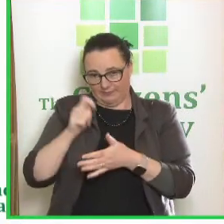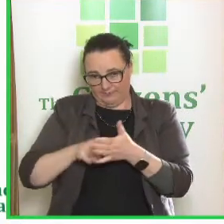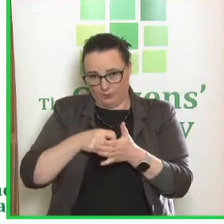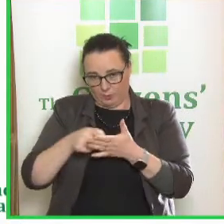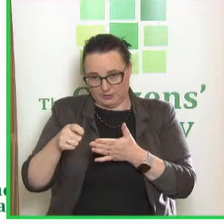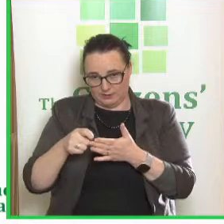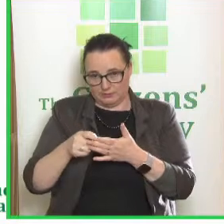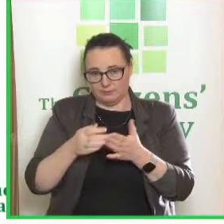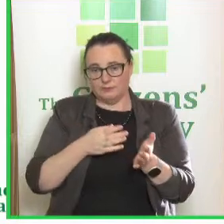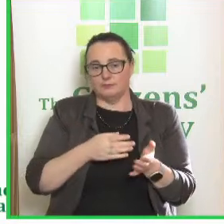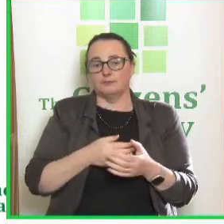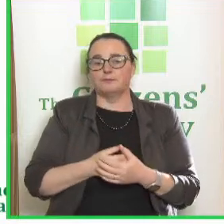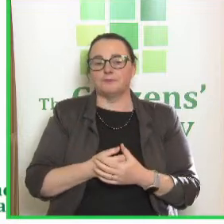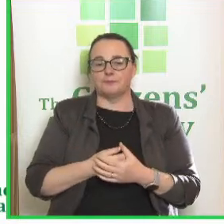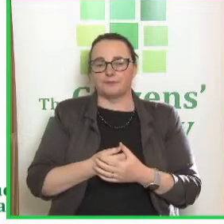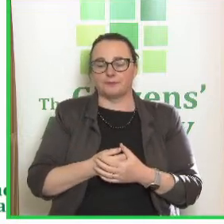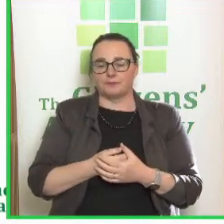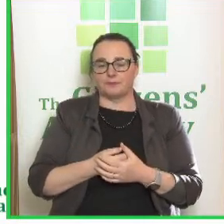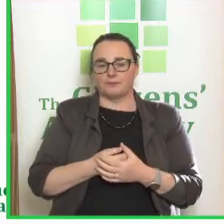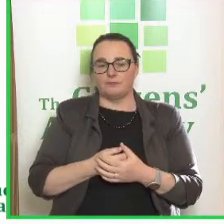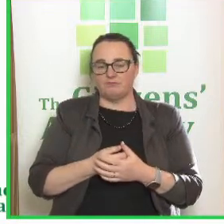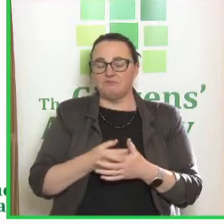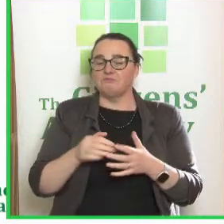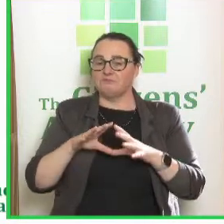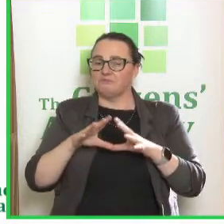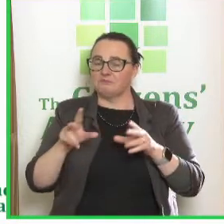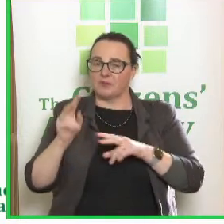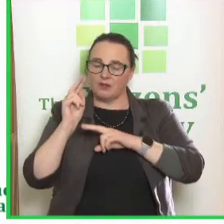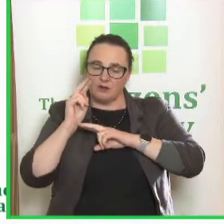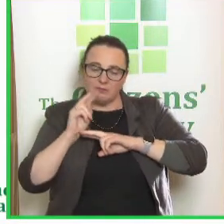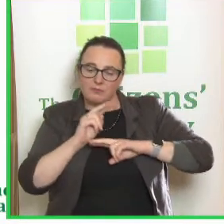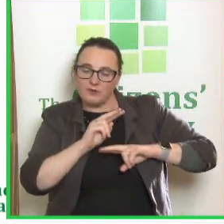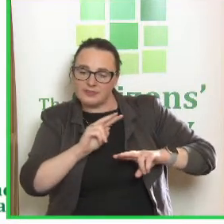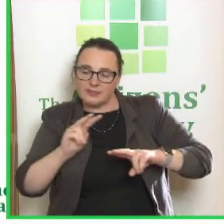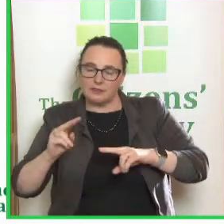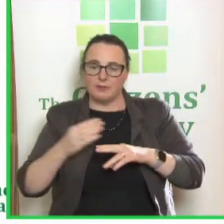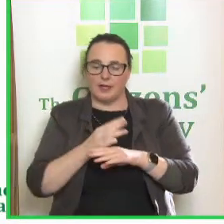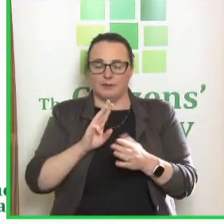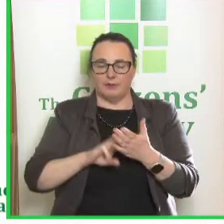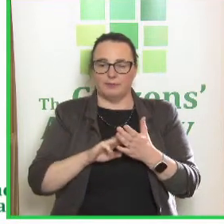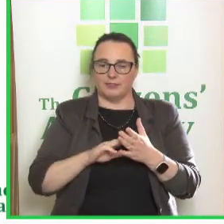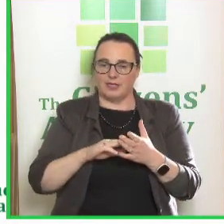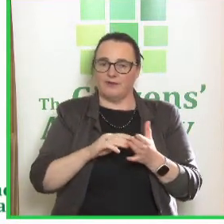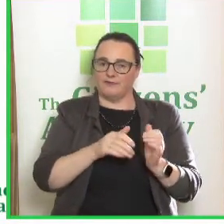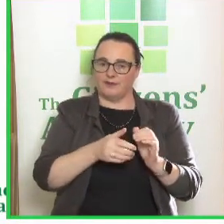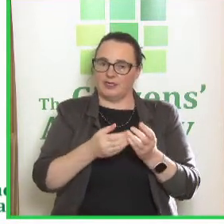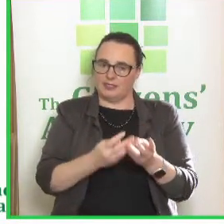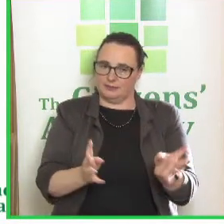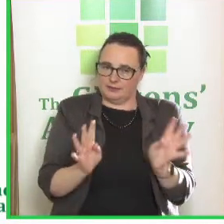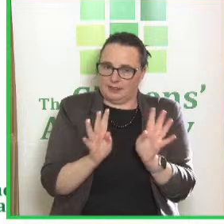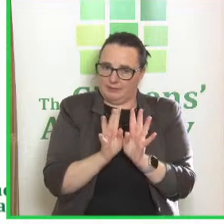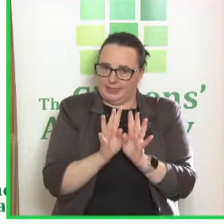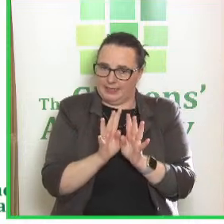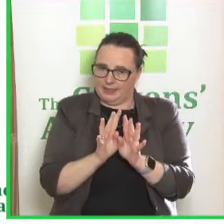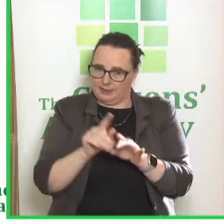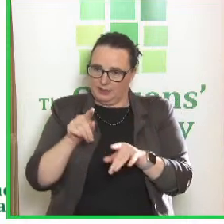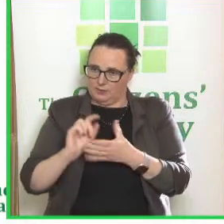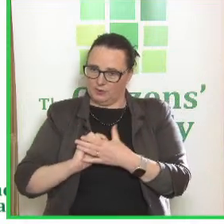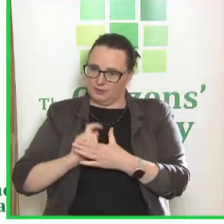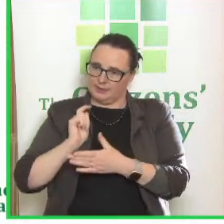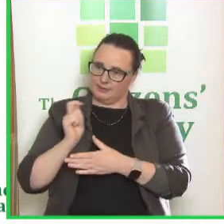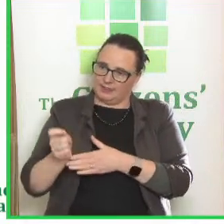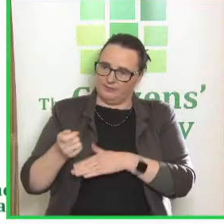and that was all overseen by members of the Assembly themselves, who were appointed as scrutineers, and we had an